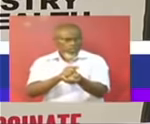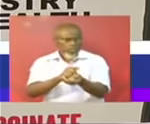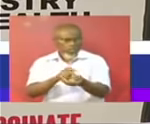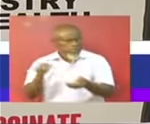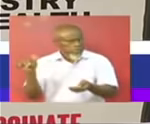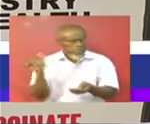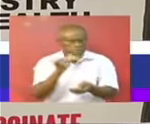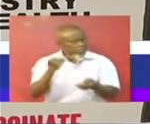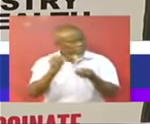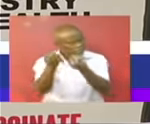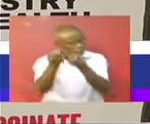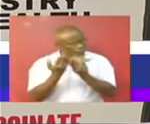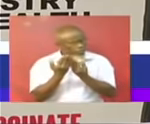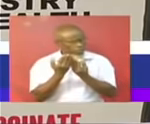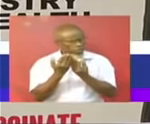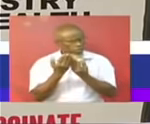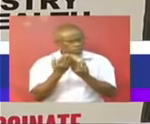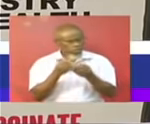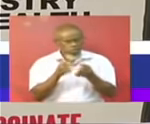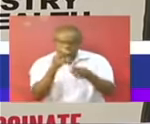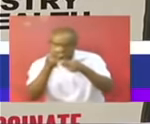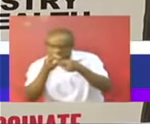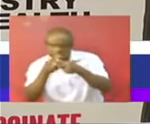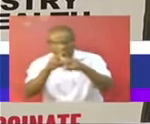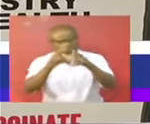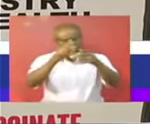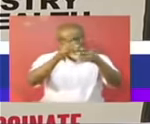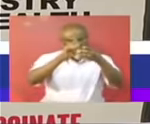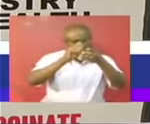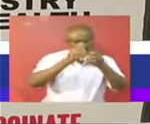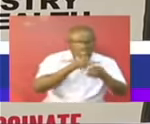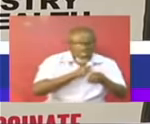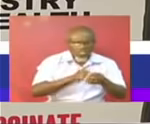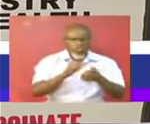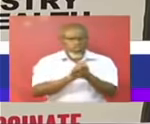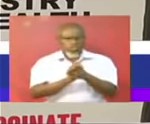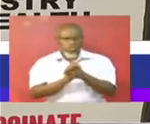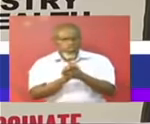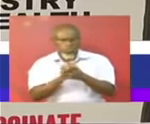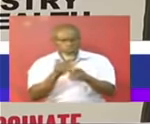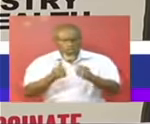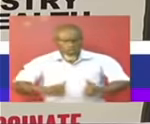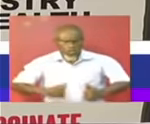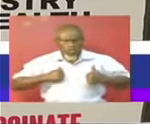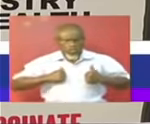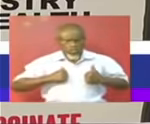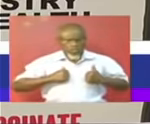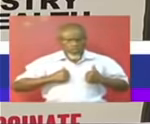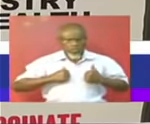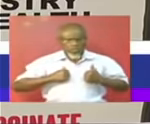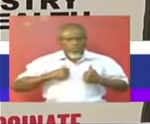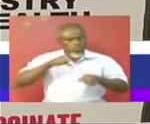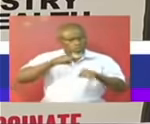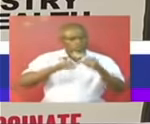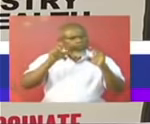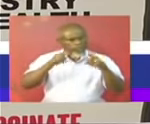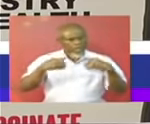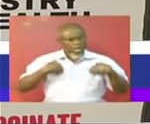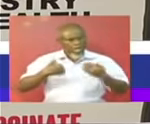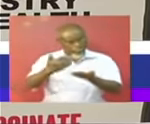birth, address, and also contact information. Contact information is crucial so that if there are any adverse